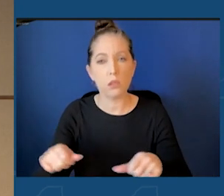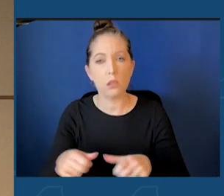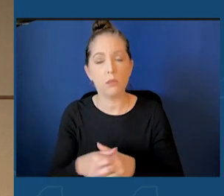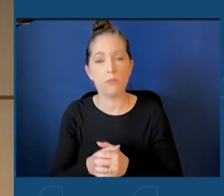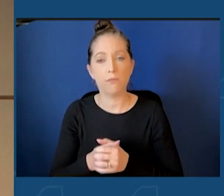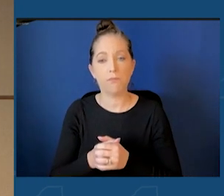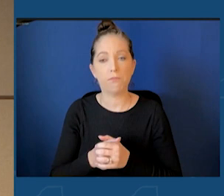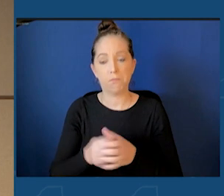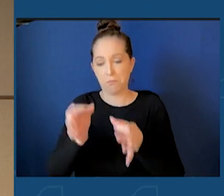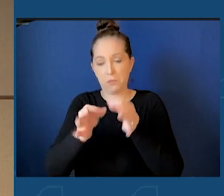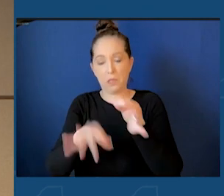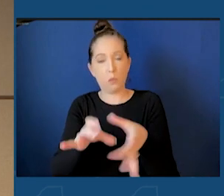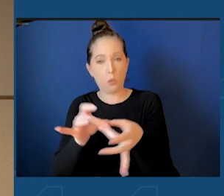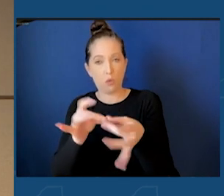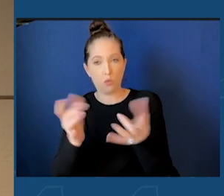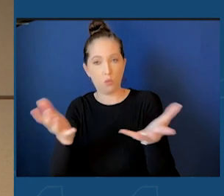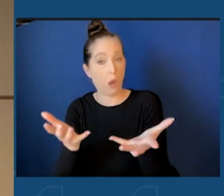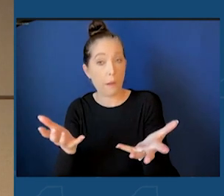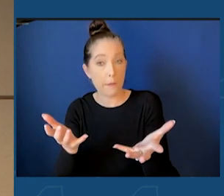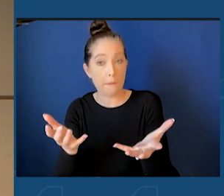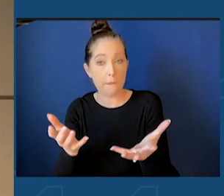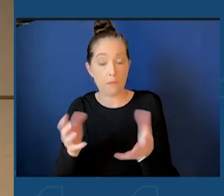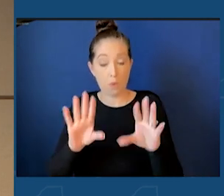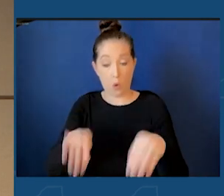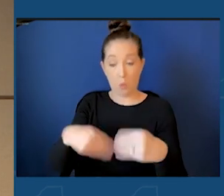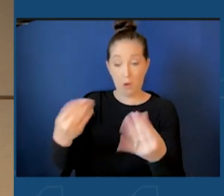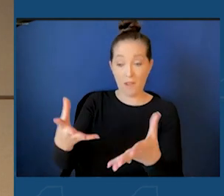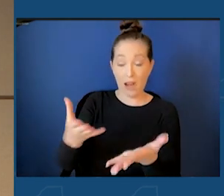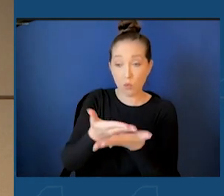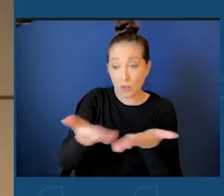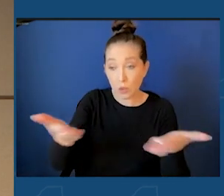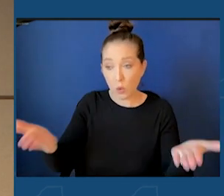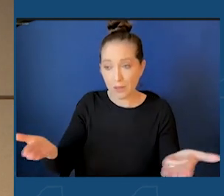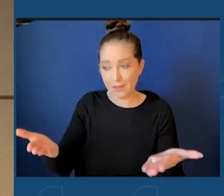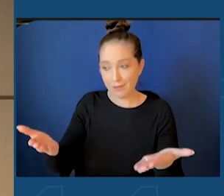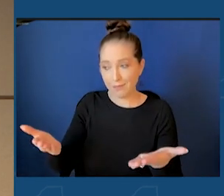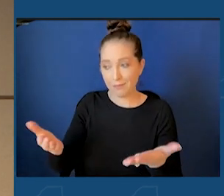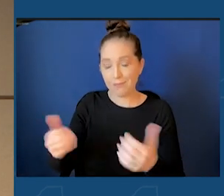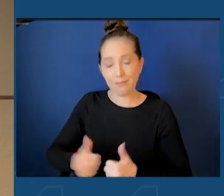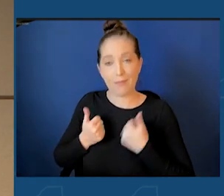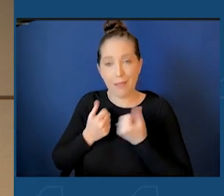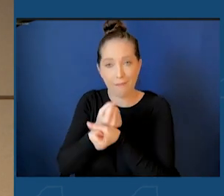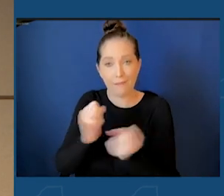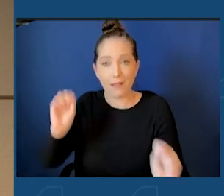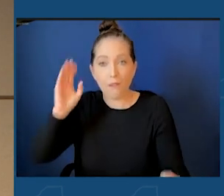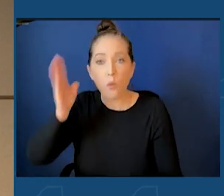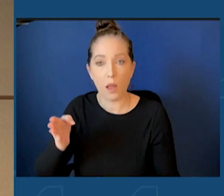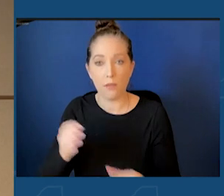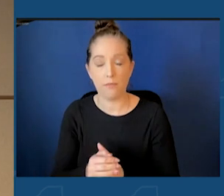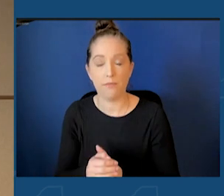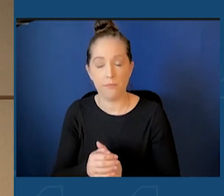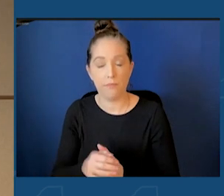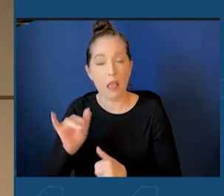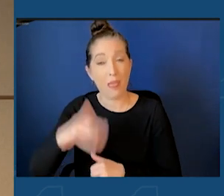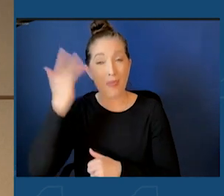providing our youth resources will save their lives. That is why Governor Hochul's commitment to